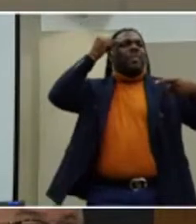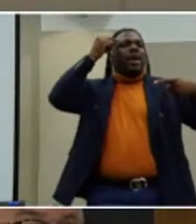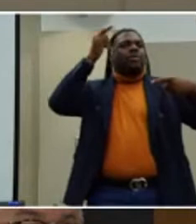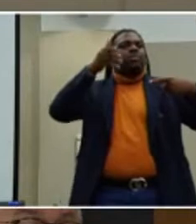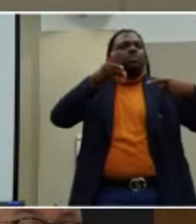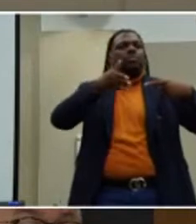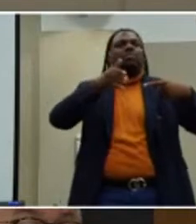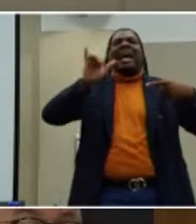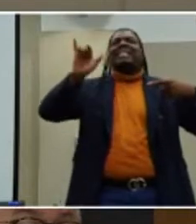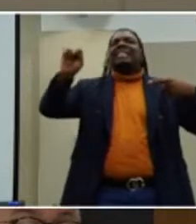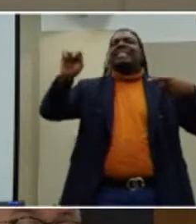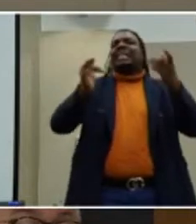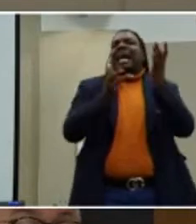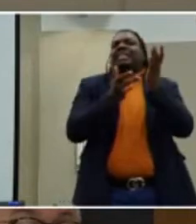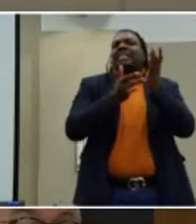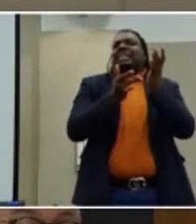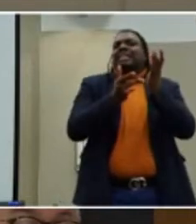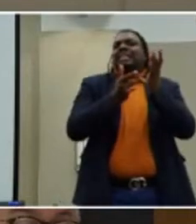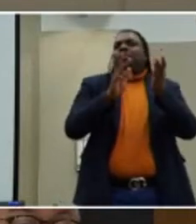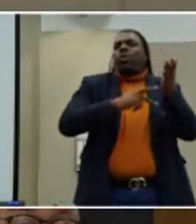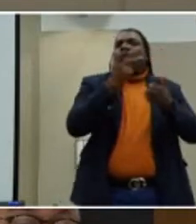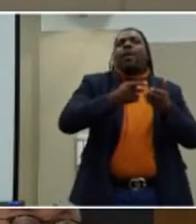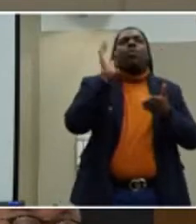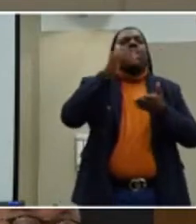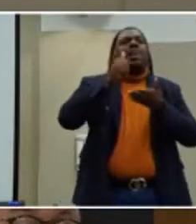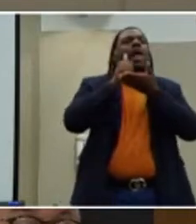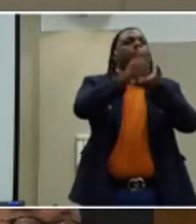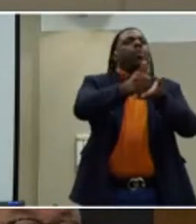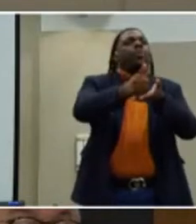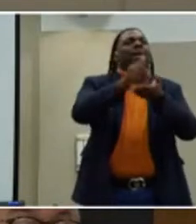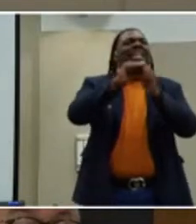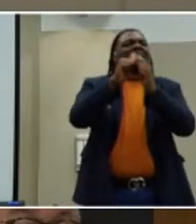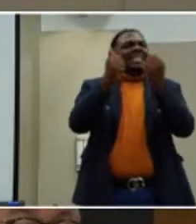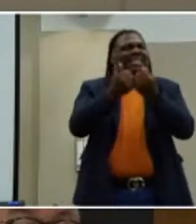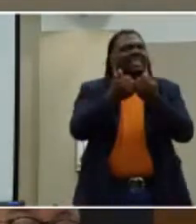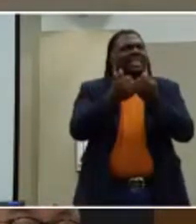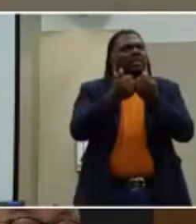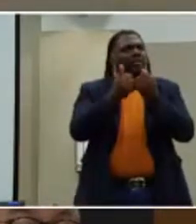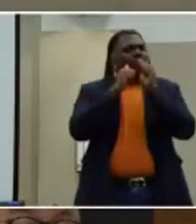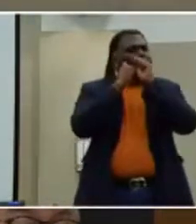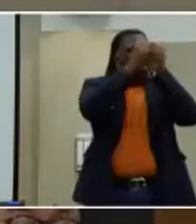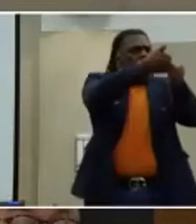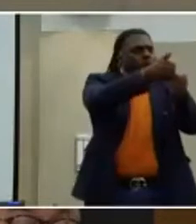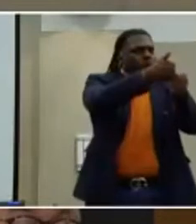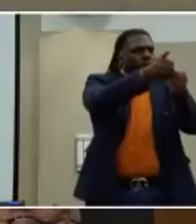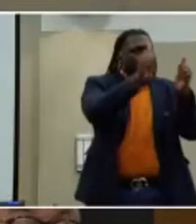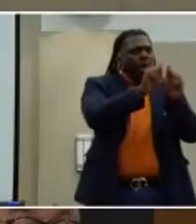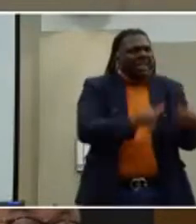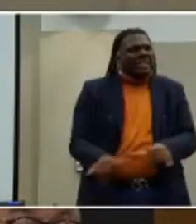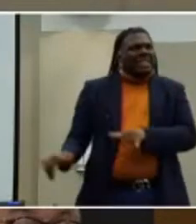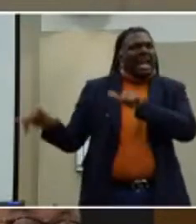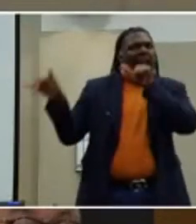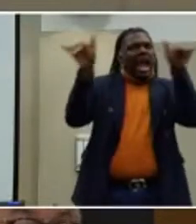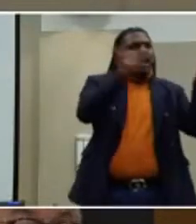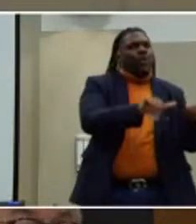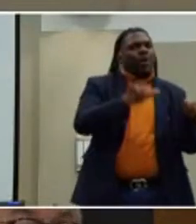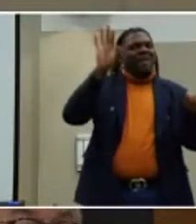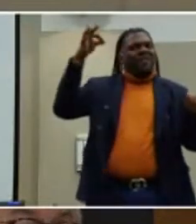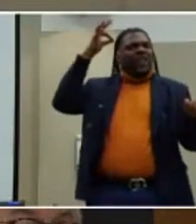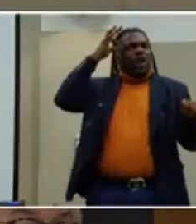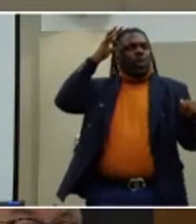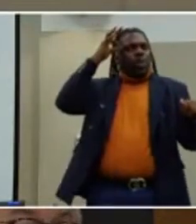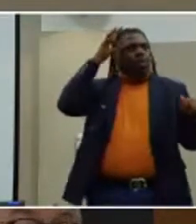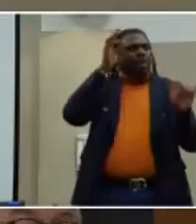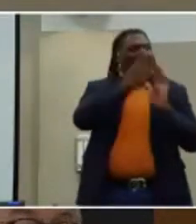IT Accessibility Team, which helps agencies meet federal compliance standards. But also, we have a U.S.